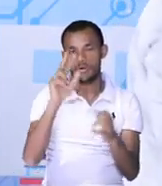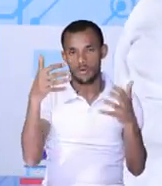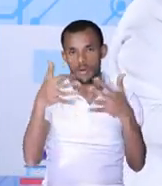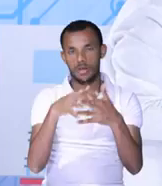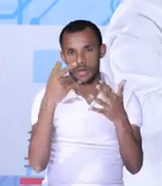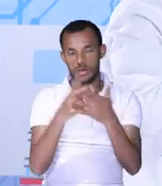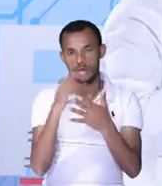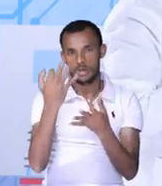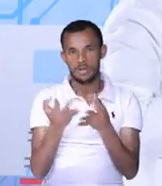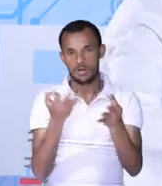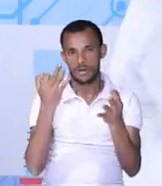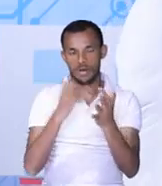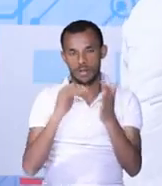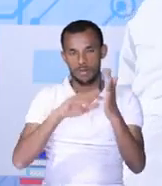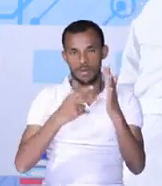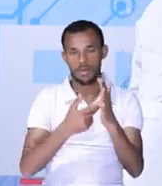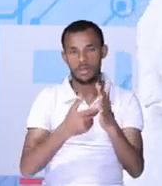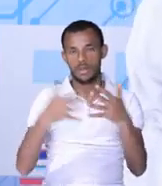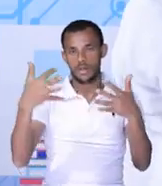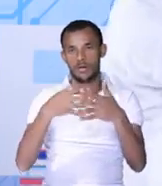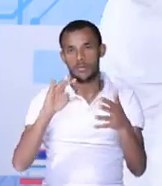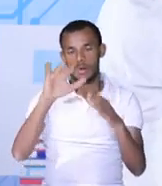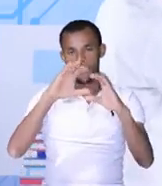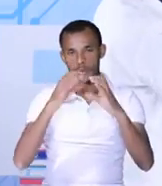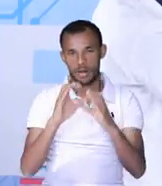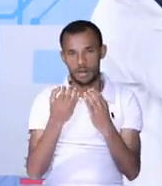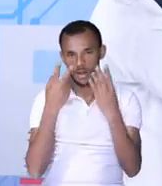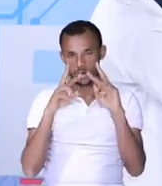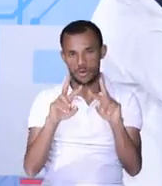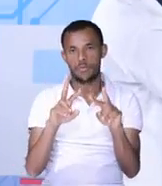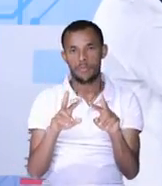this expression, it needs integration by part, this part also. So assume